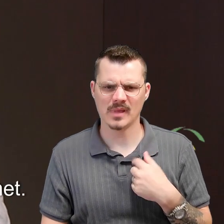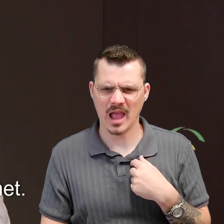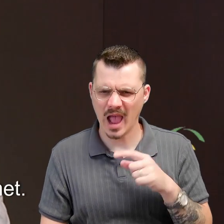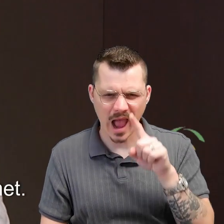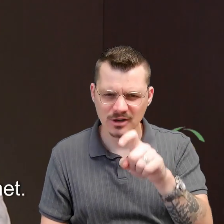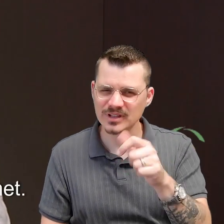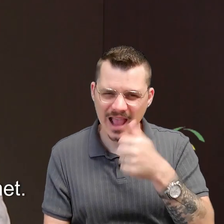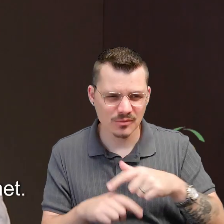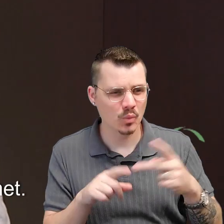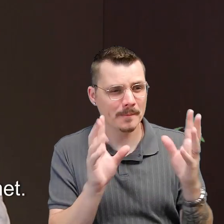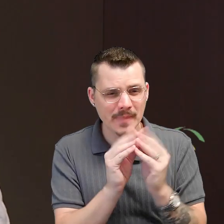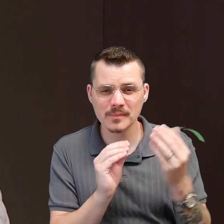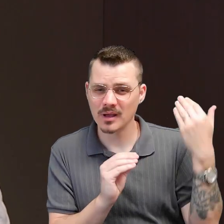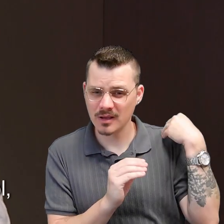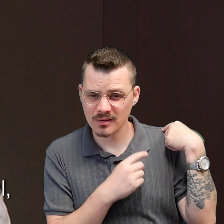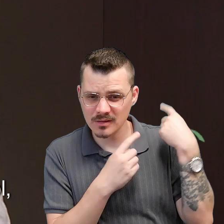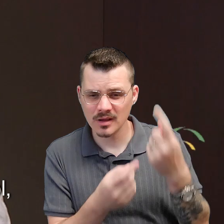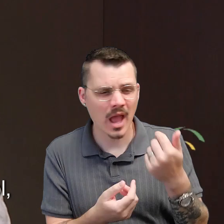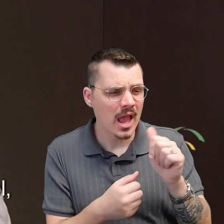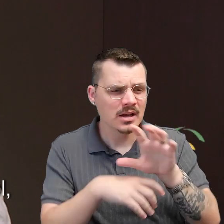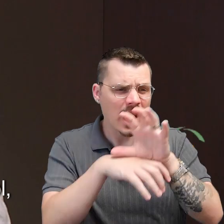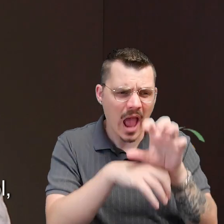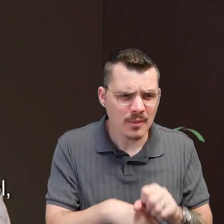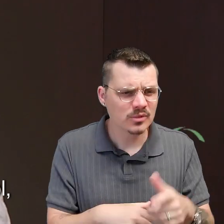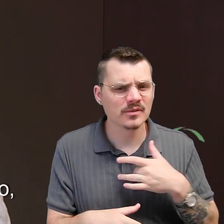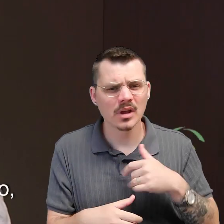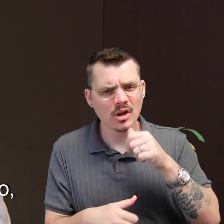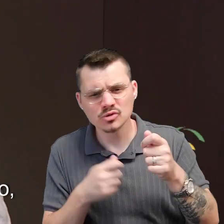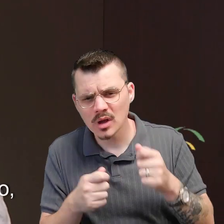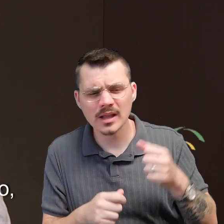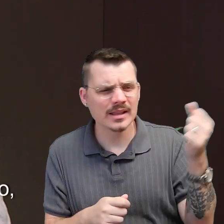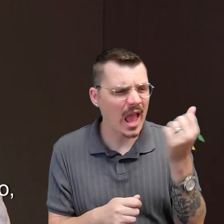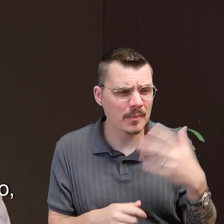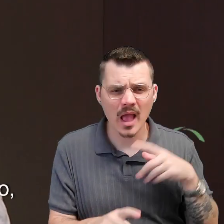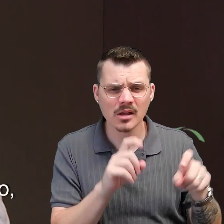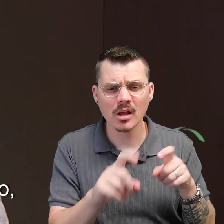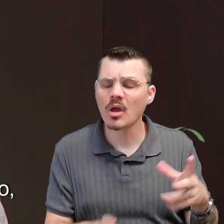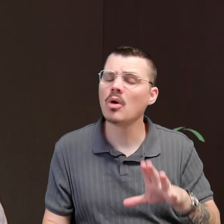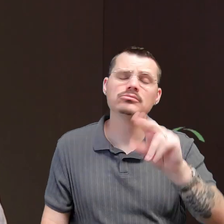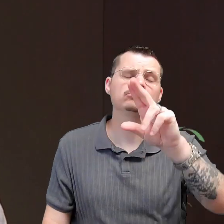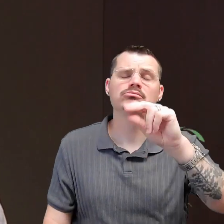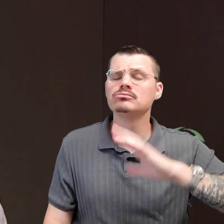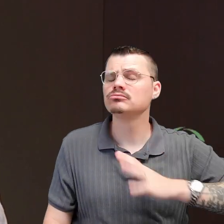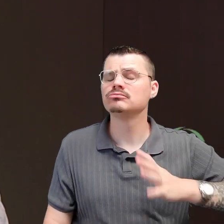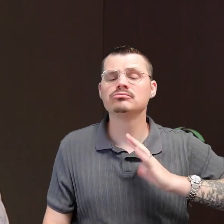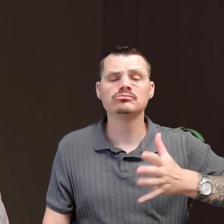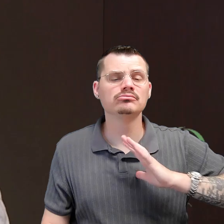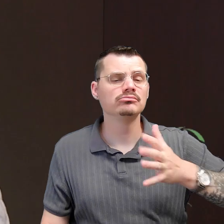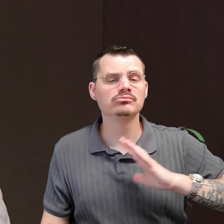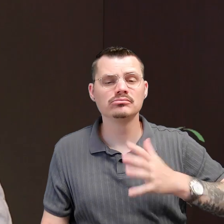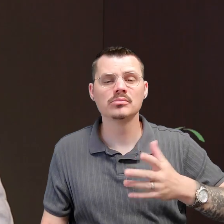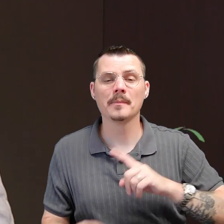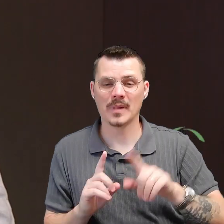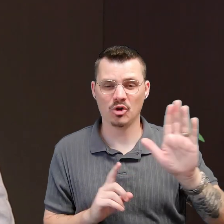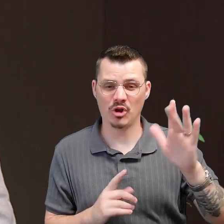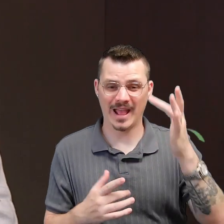I'd asked her every single time we met, any habits, out of control, gambling, anything like that? No, everything's fine.